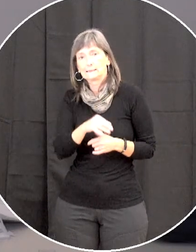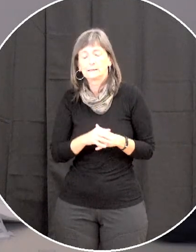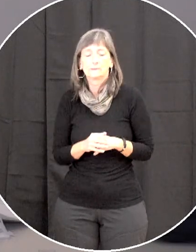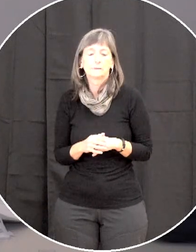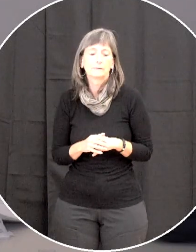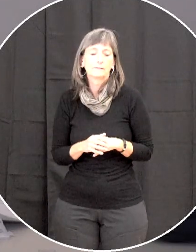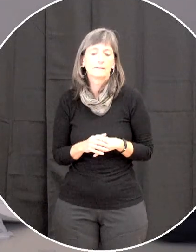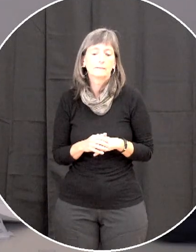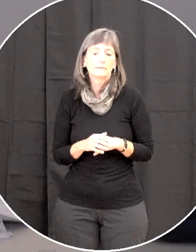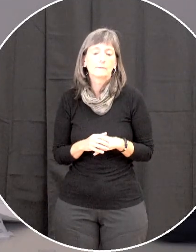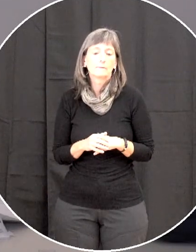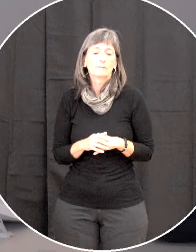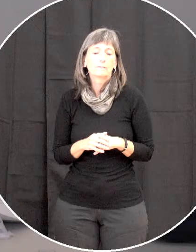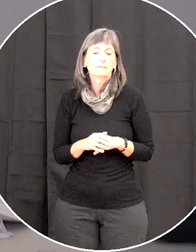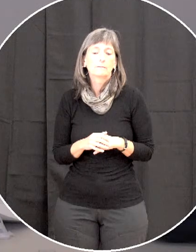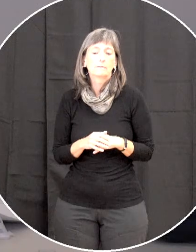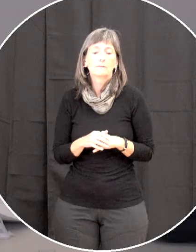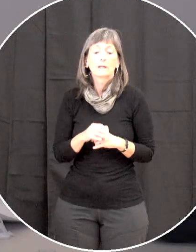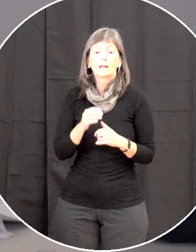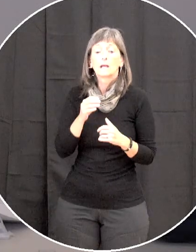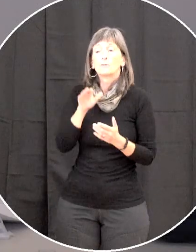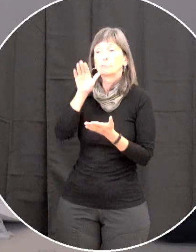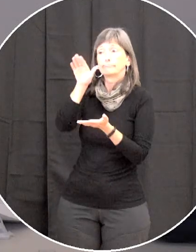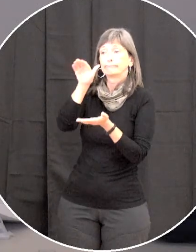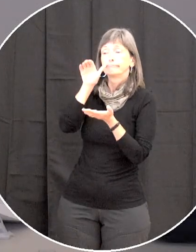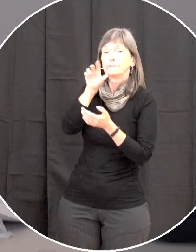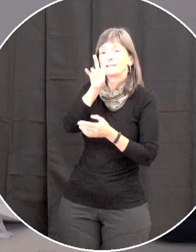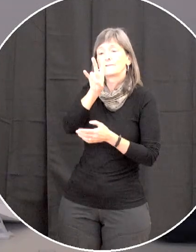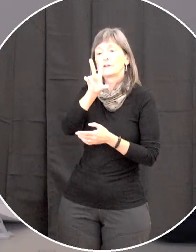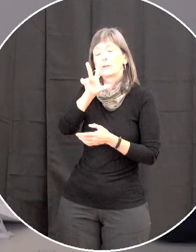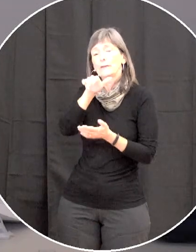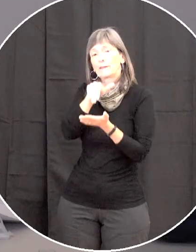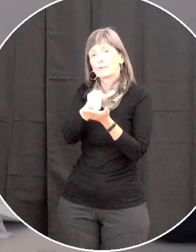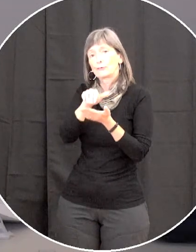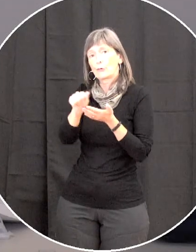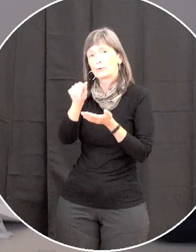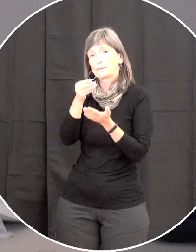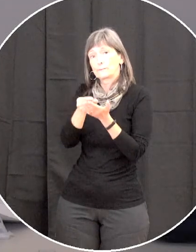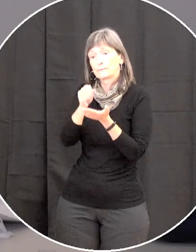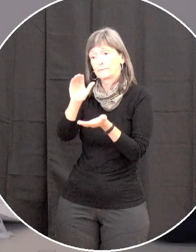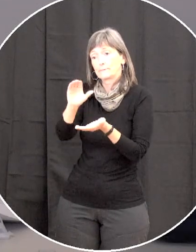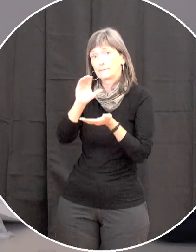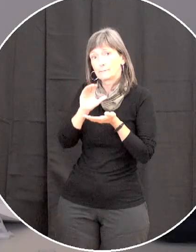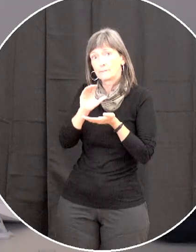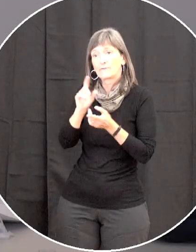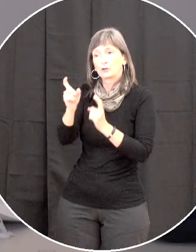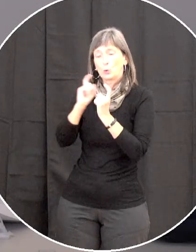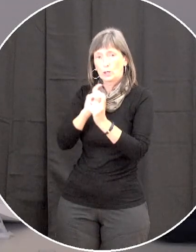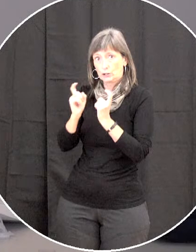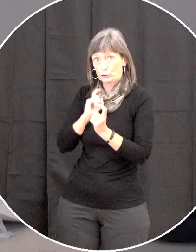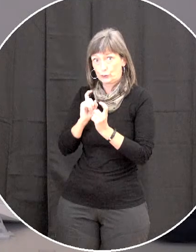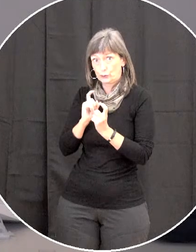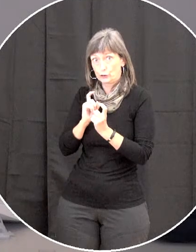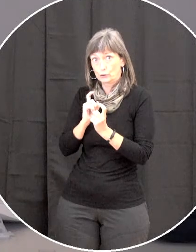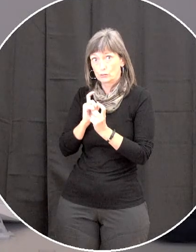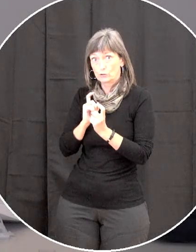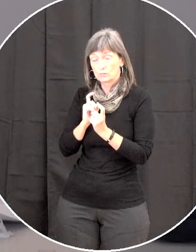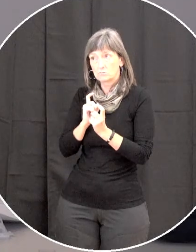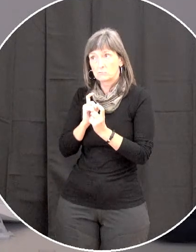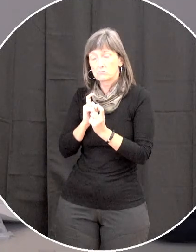The foundation received $73,000 plus in charitable donations, which was actually